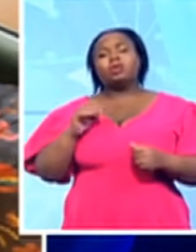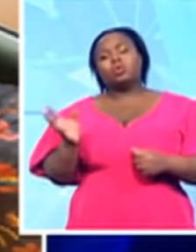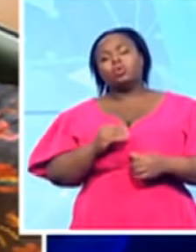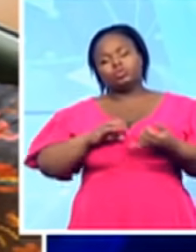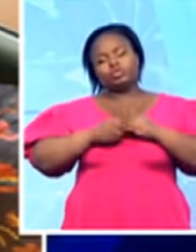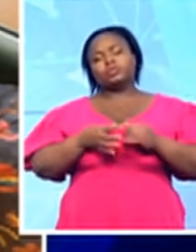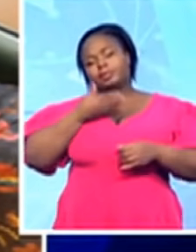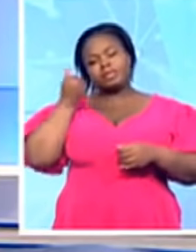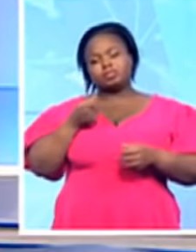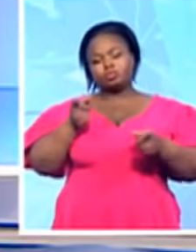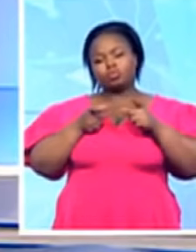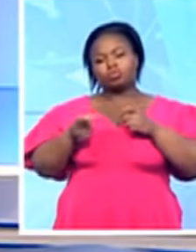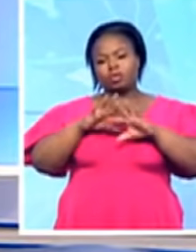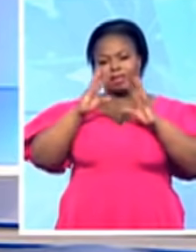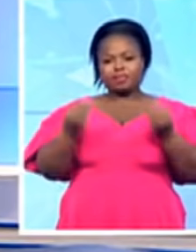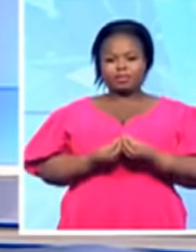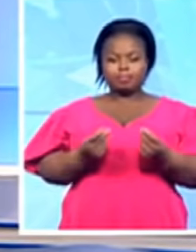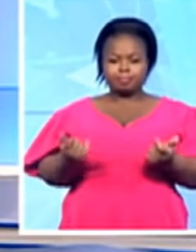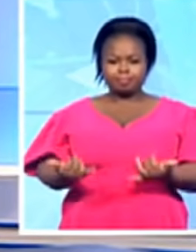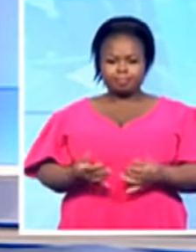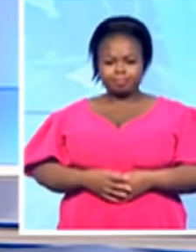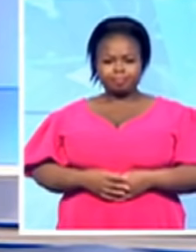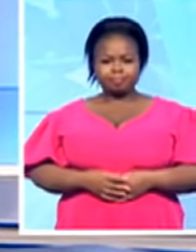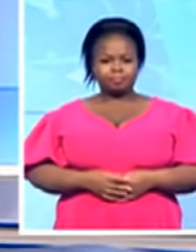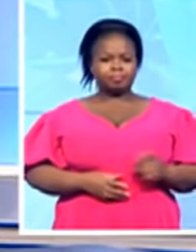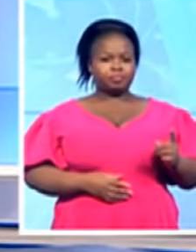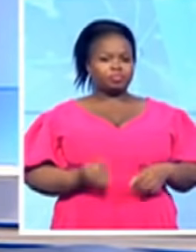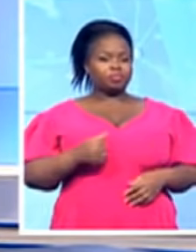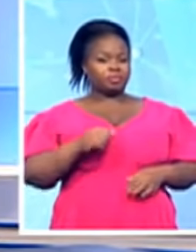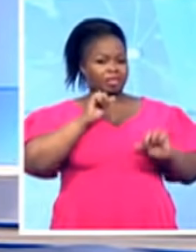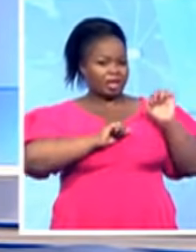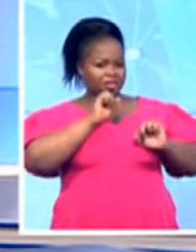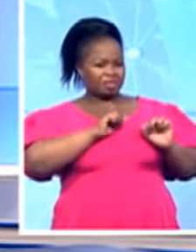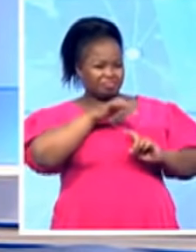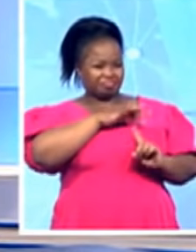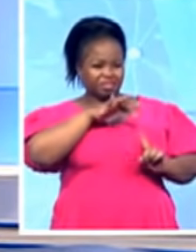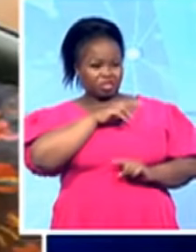as possible. Your best assessment, the current situation, does it still remain tense?